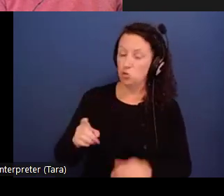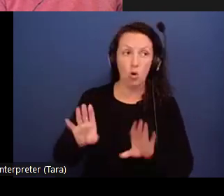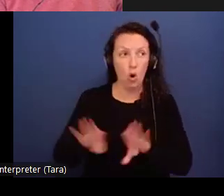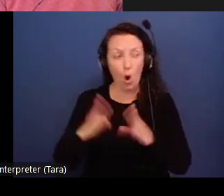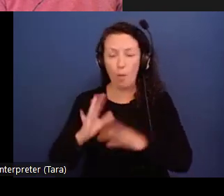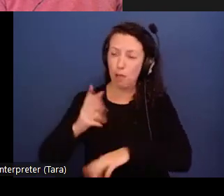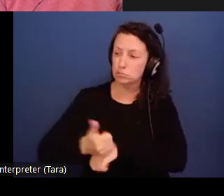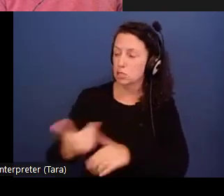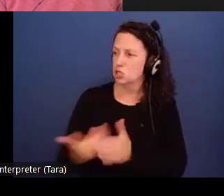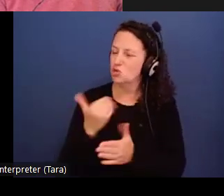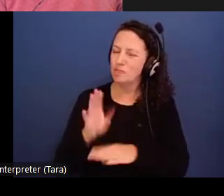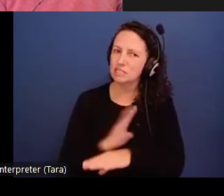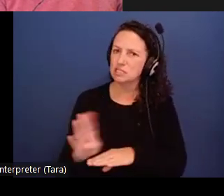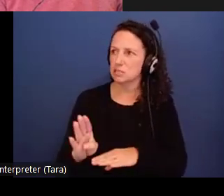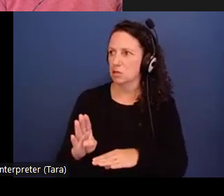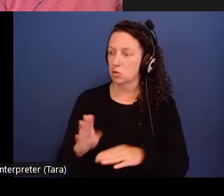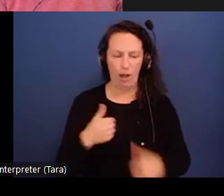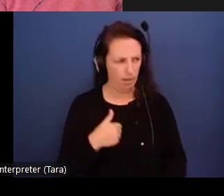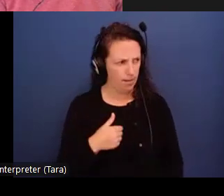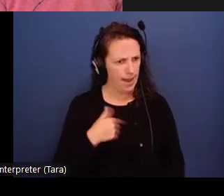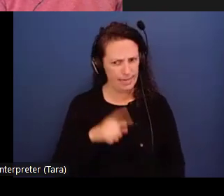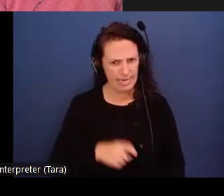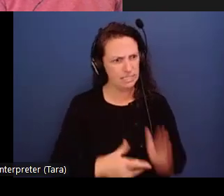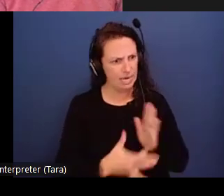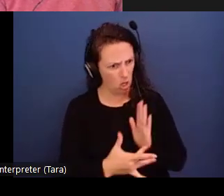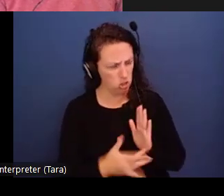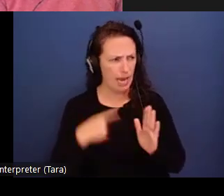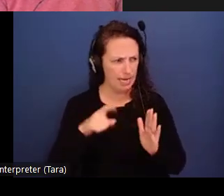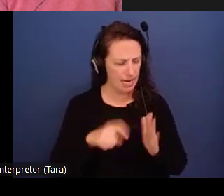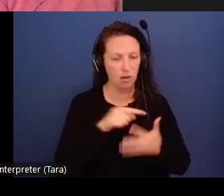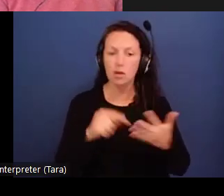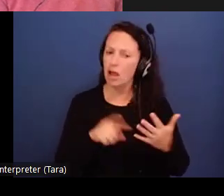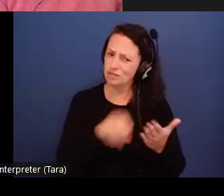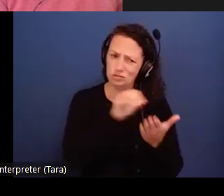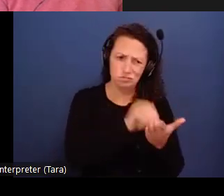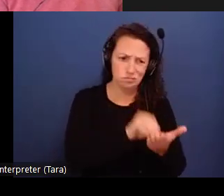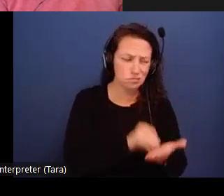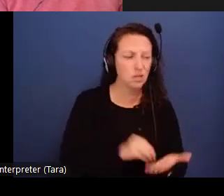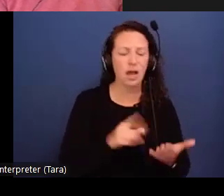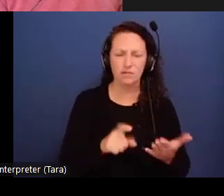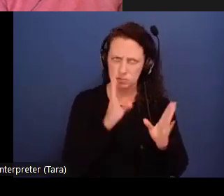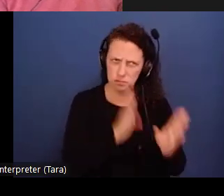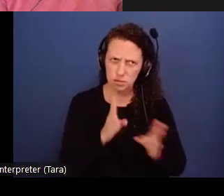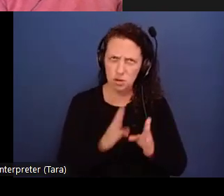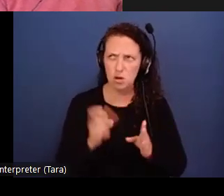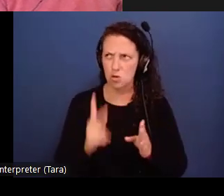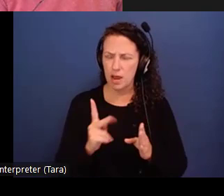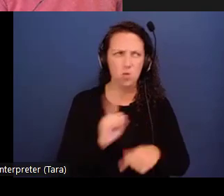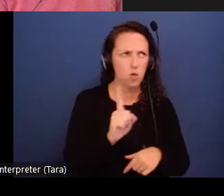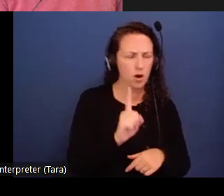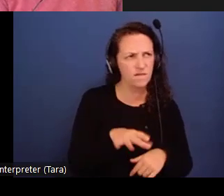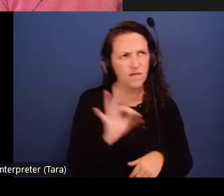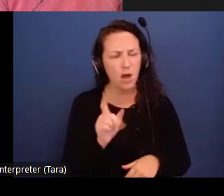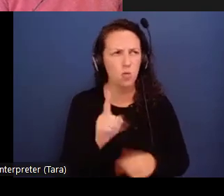of technology. Where can I get it? Where I can borrow it? Where who will lend me? Or how much will I invest? That's the building of a resource